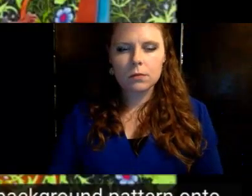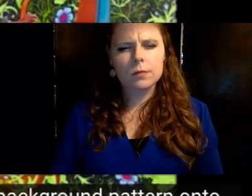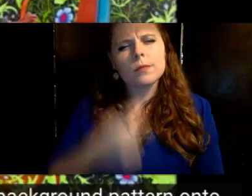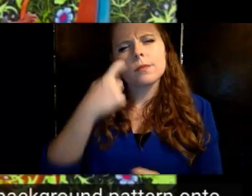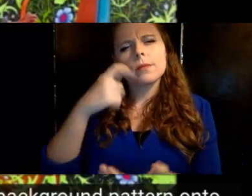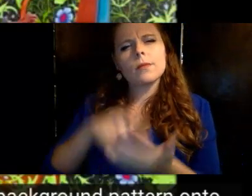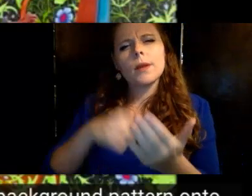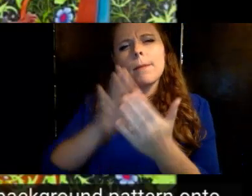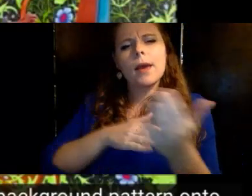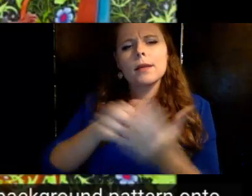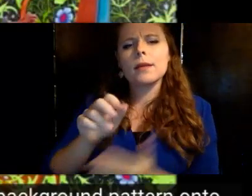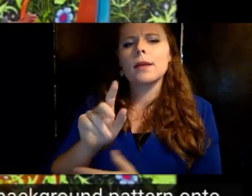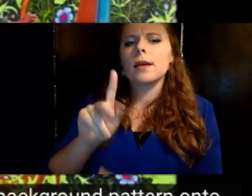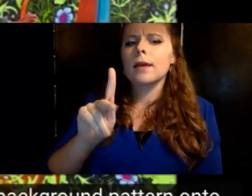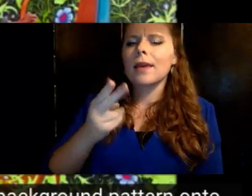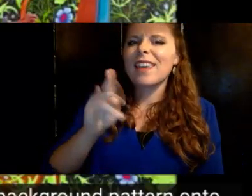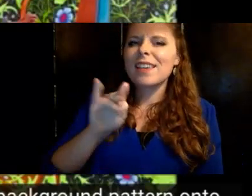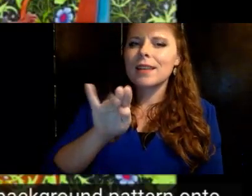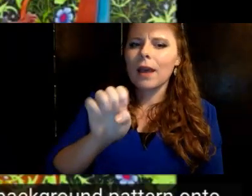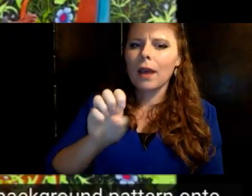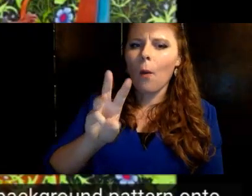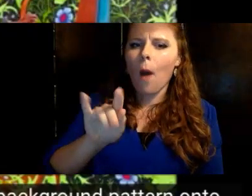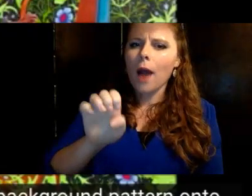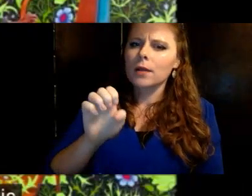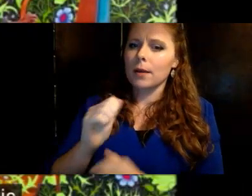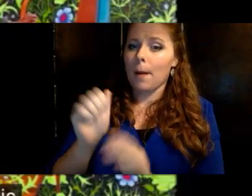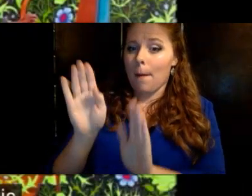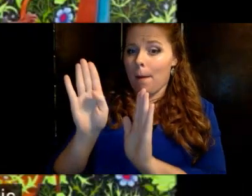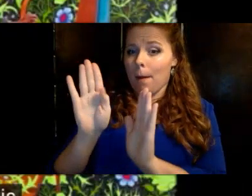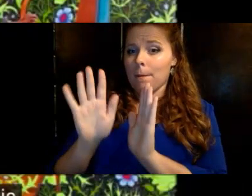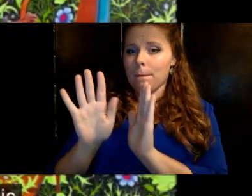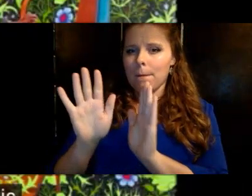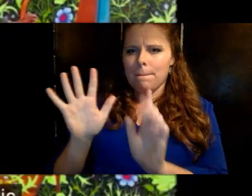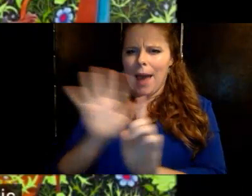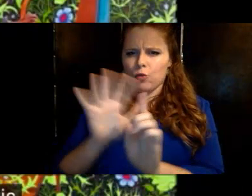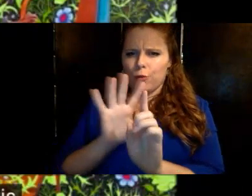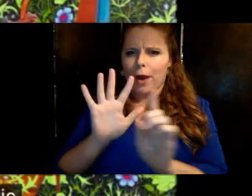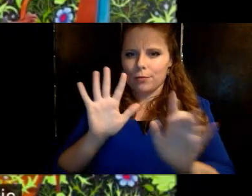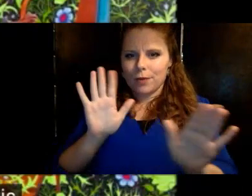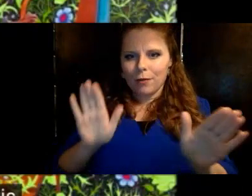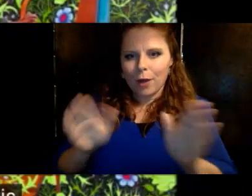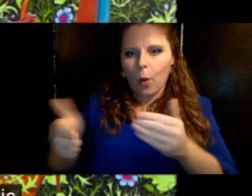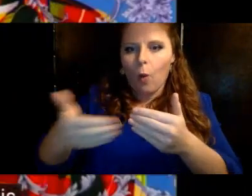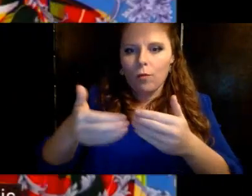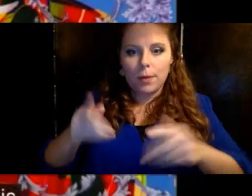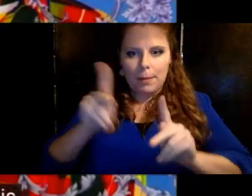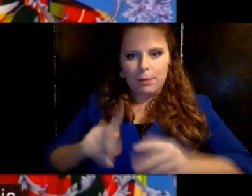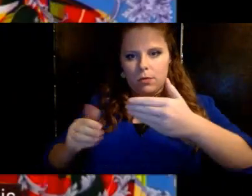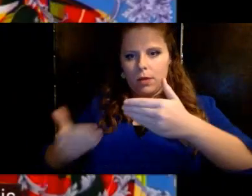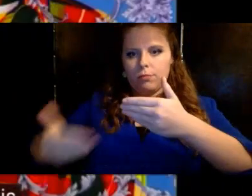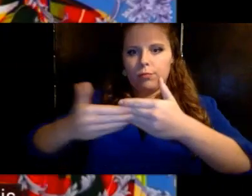Notice how painter Kehinde Wiley overlaps some of the background pattern onto the front of people in these portraits.